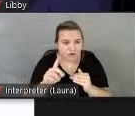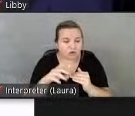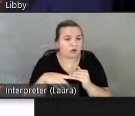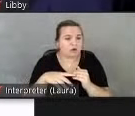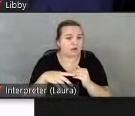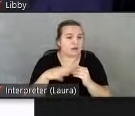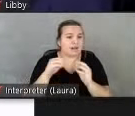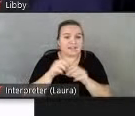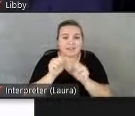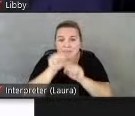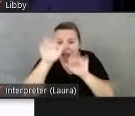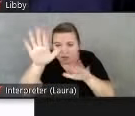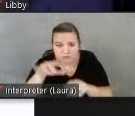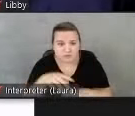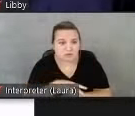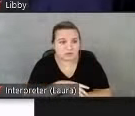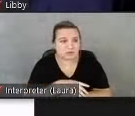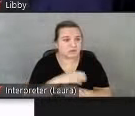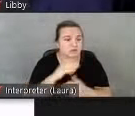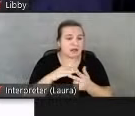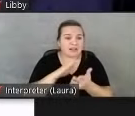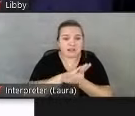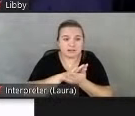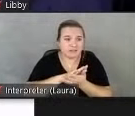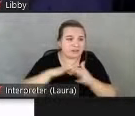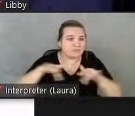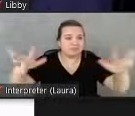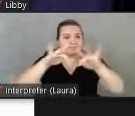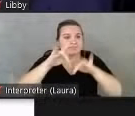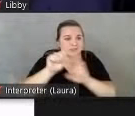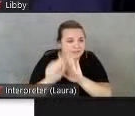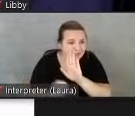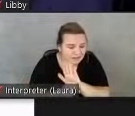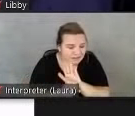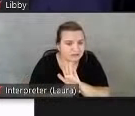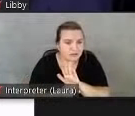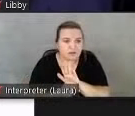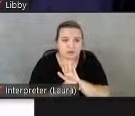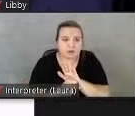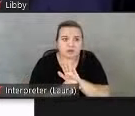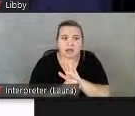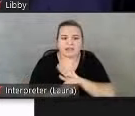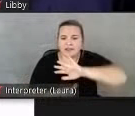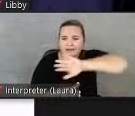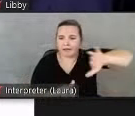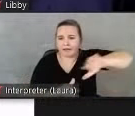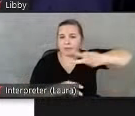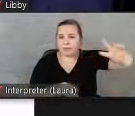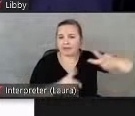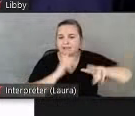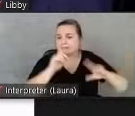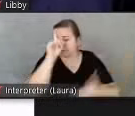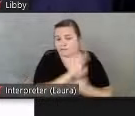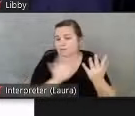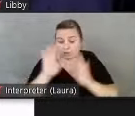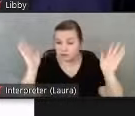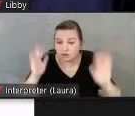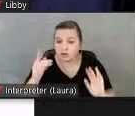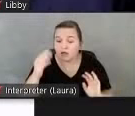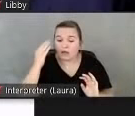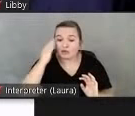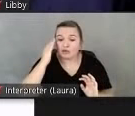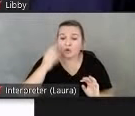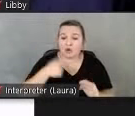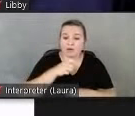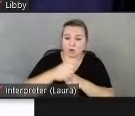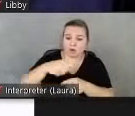in the mountains, lower standard to the plain states. And well, the Ninth Circuit, that's just confusing. And again, this is not drawn to scale. Many of you know I do work in Guam, and